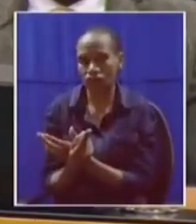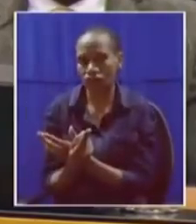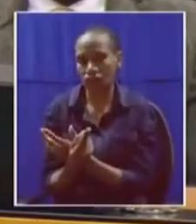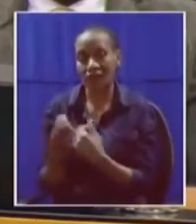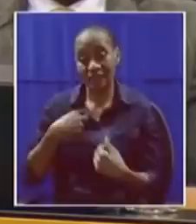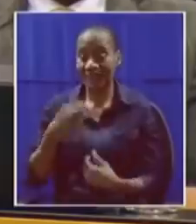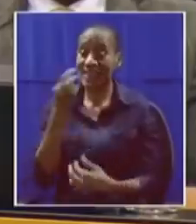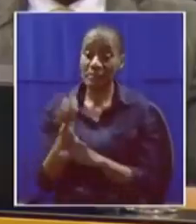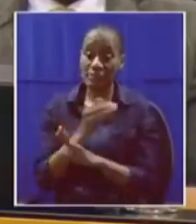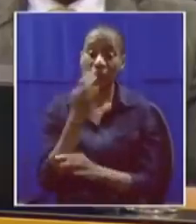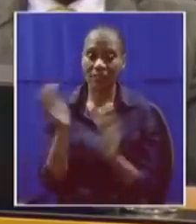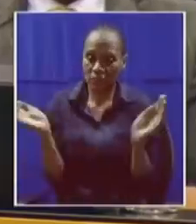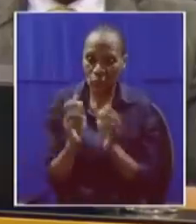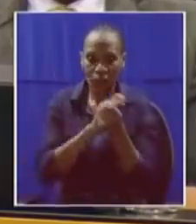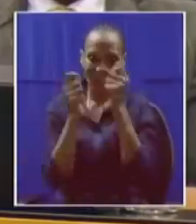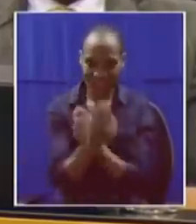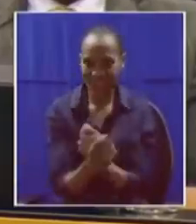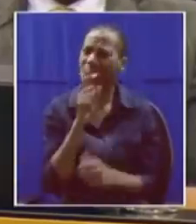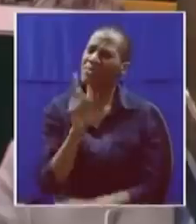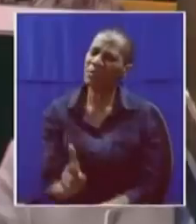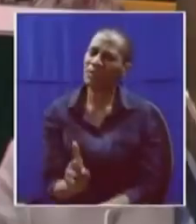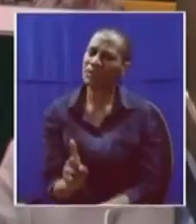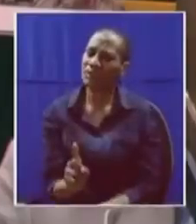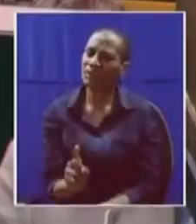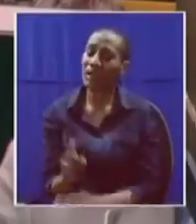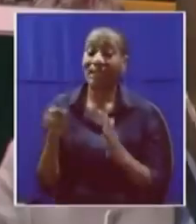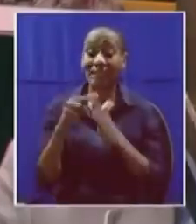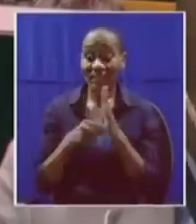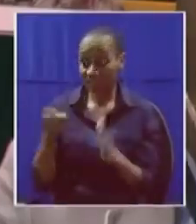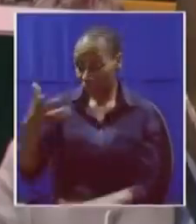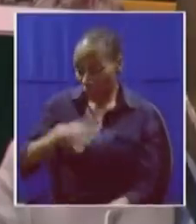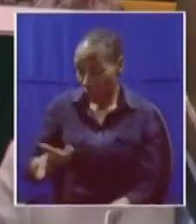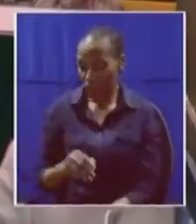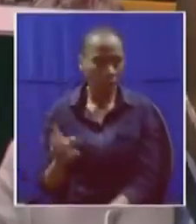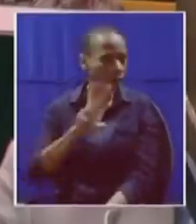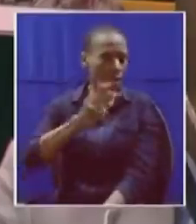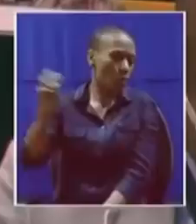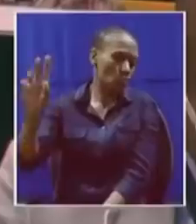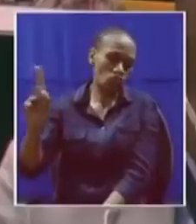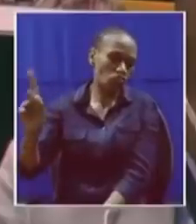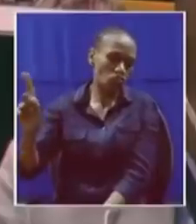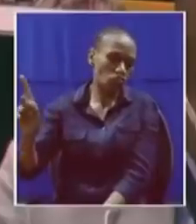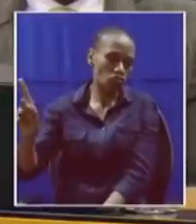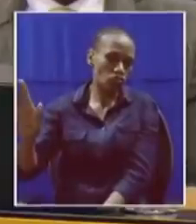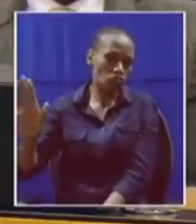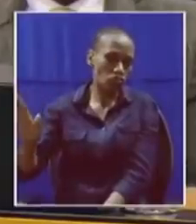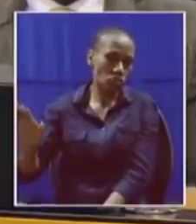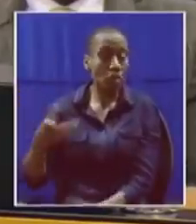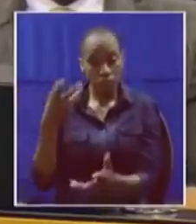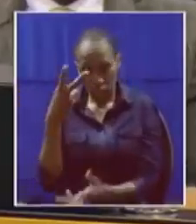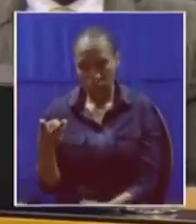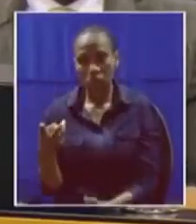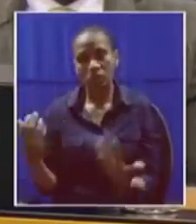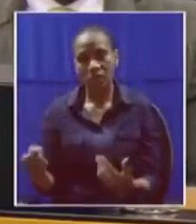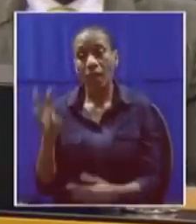transition. So window 5, if you want a date for that, no, because you are not an